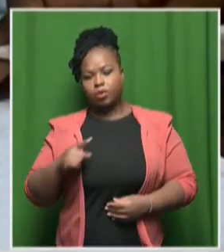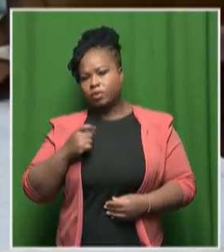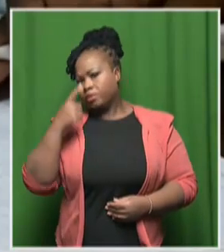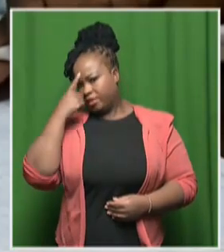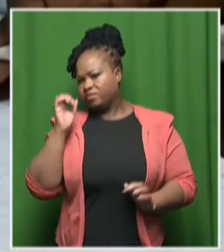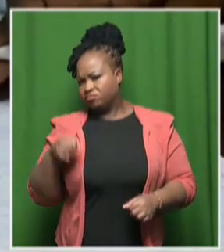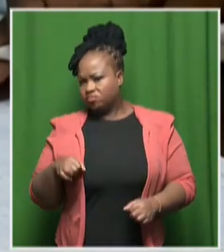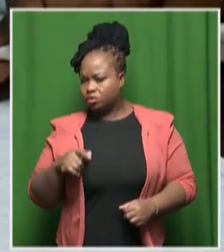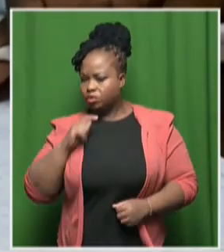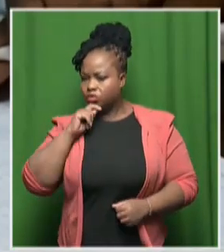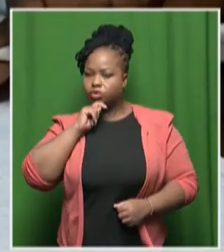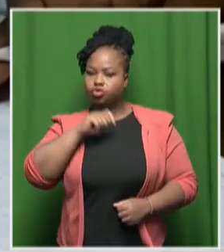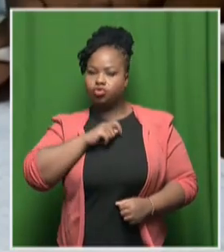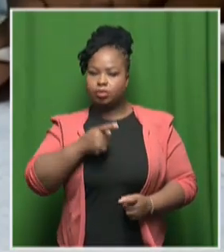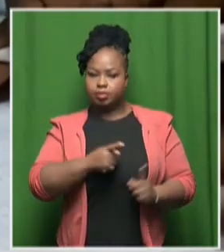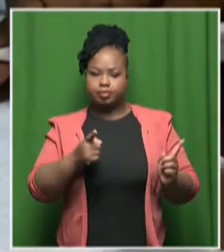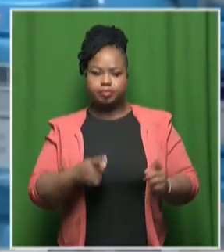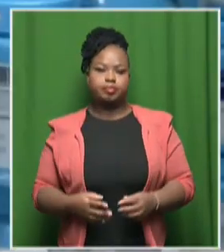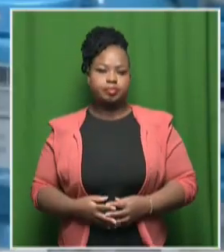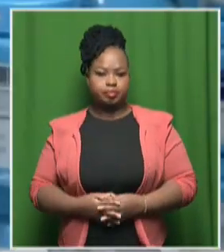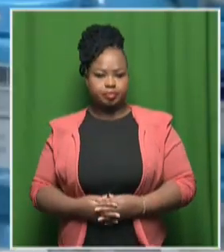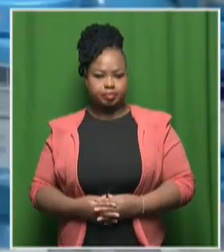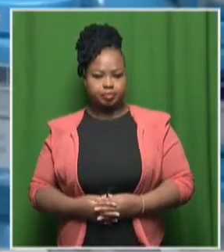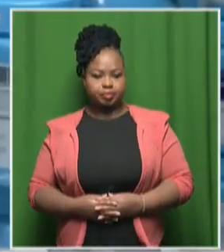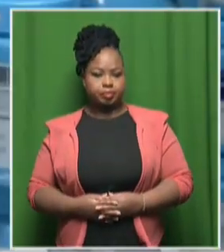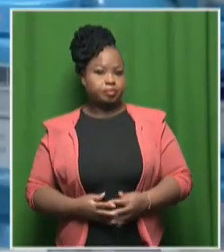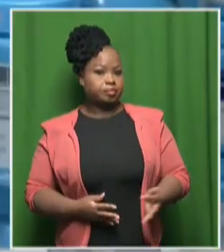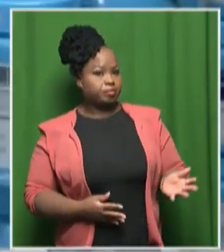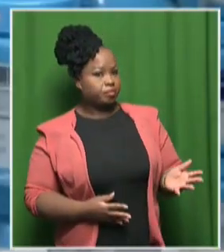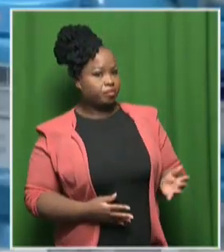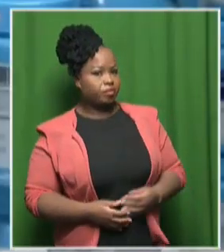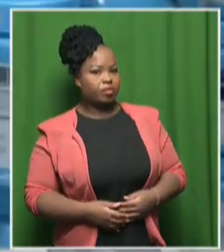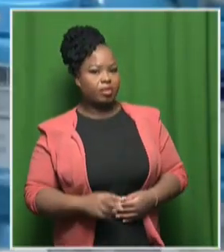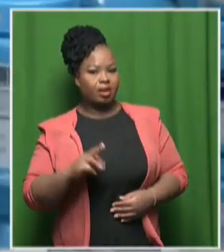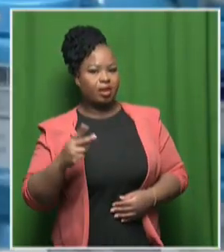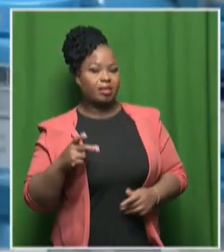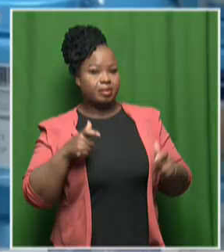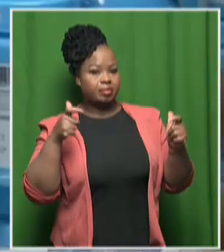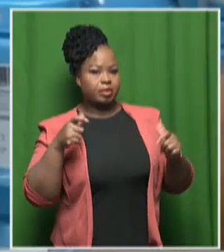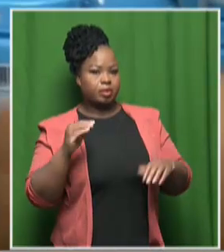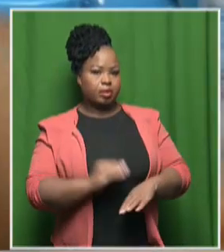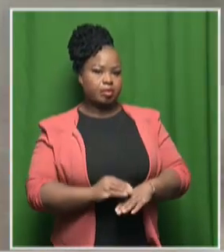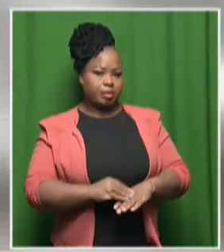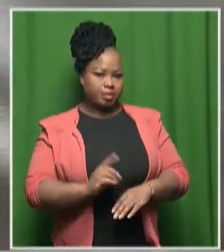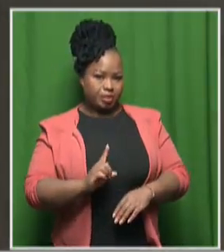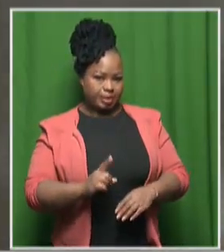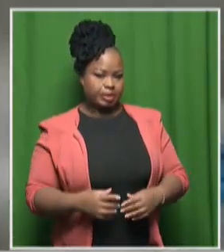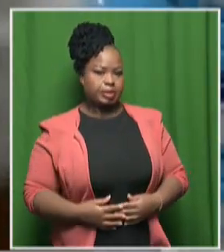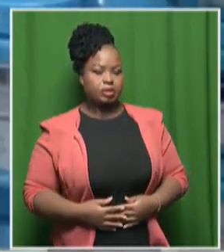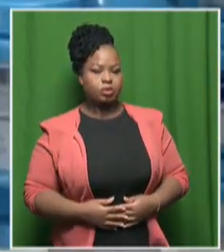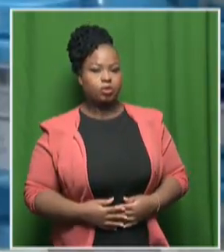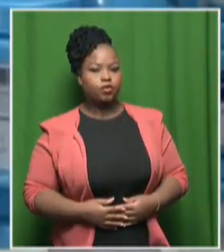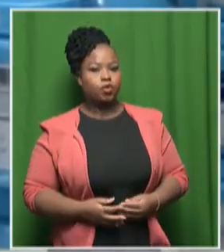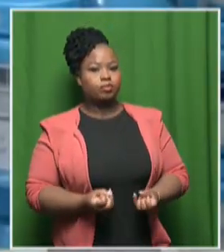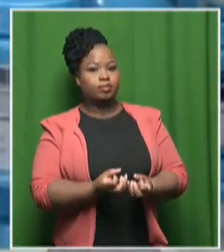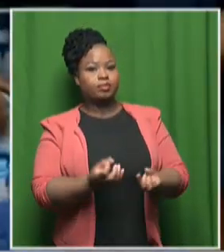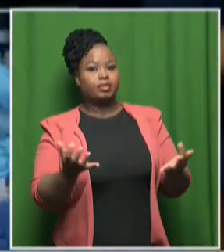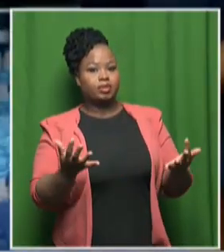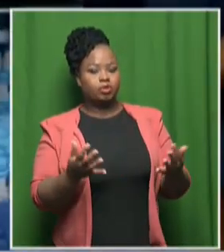are, and we have to trust them in terms of that. So one of the big problems, however, is the rollout of